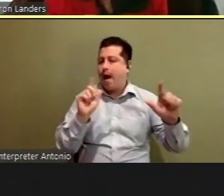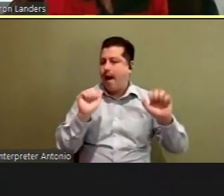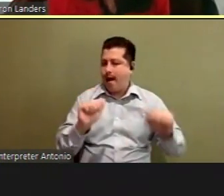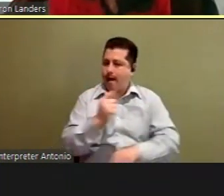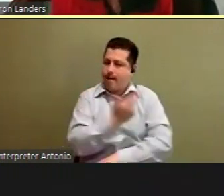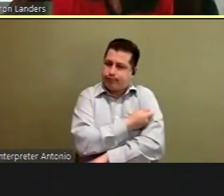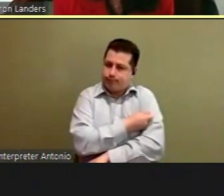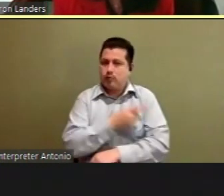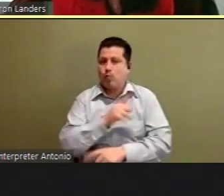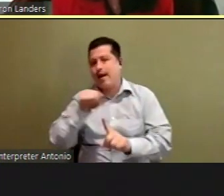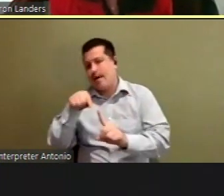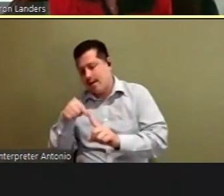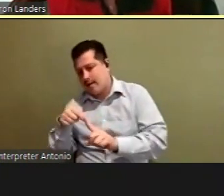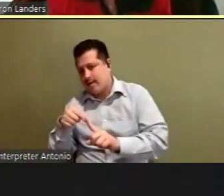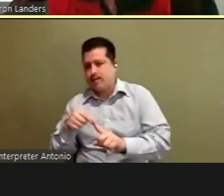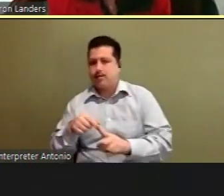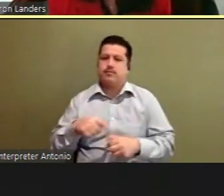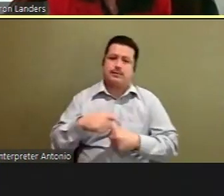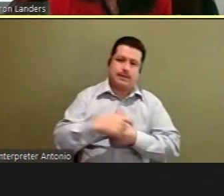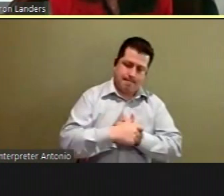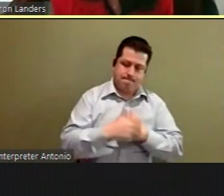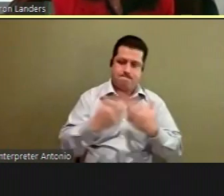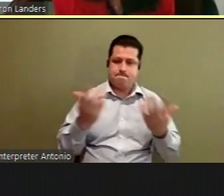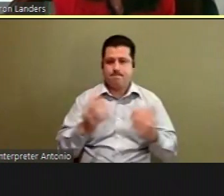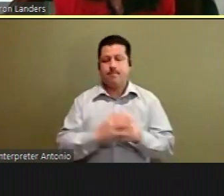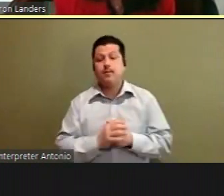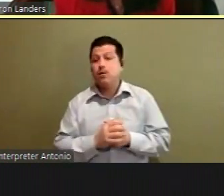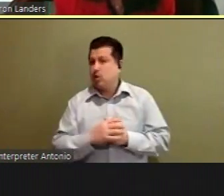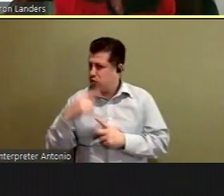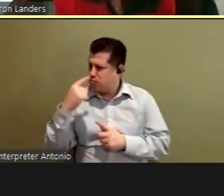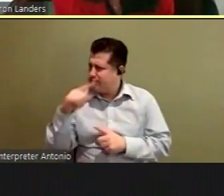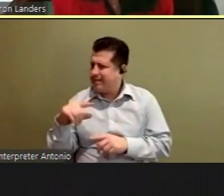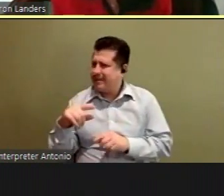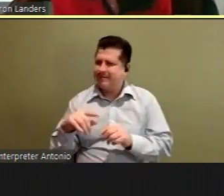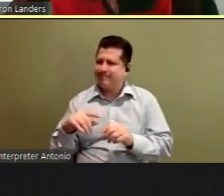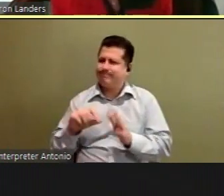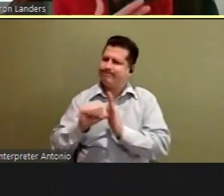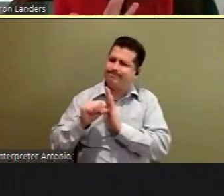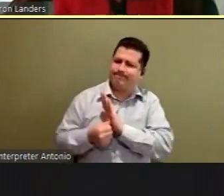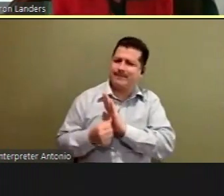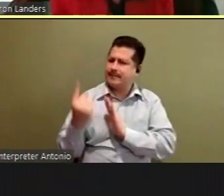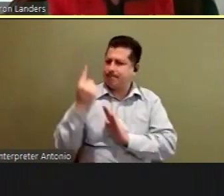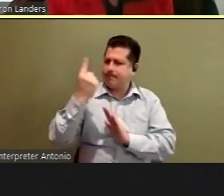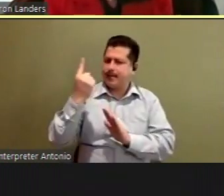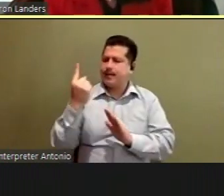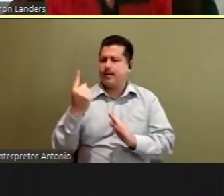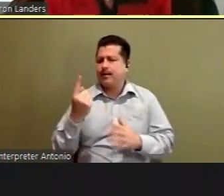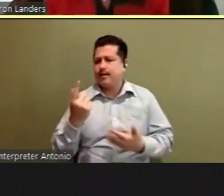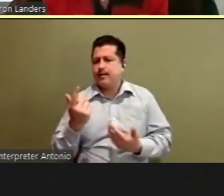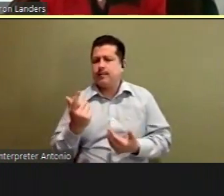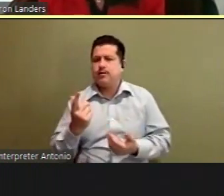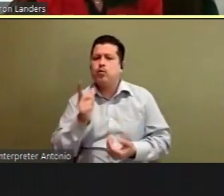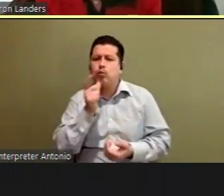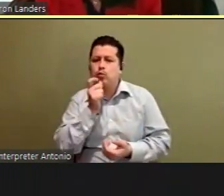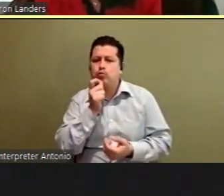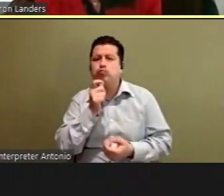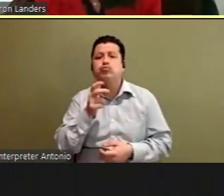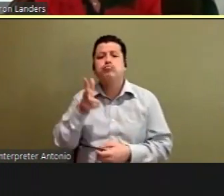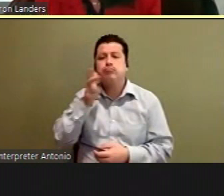to reemphasize a point that you thought might have been important that the folks listening might want to